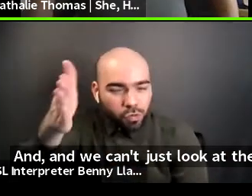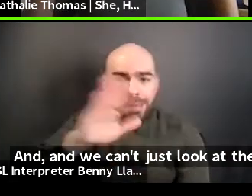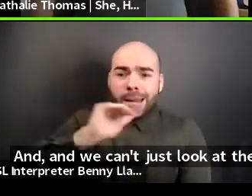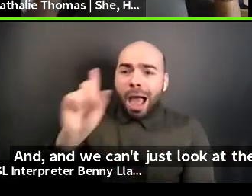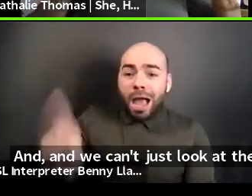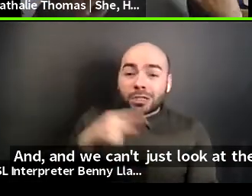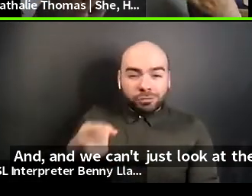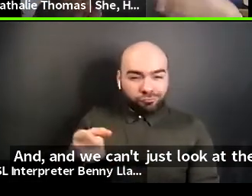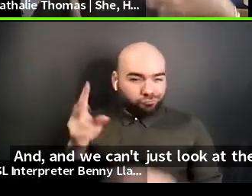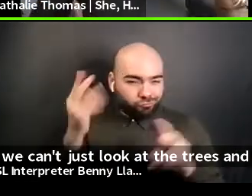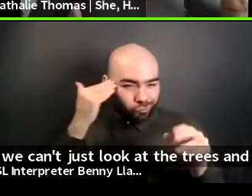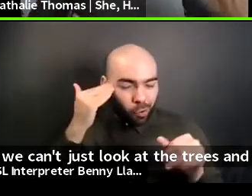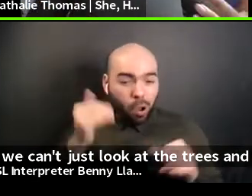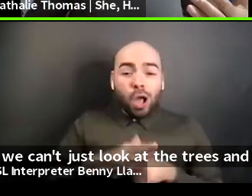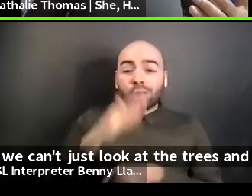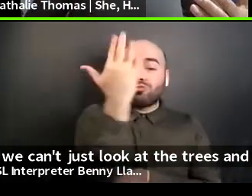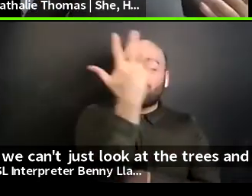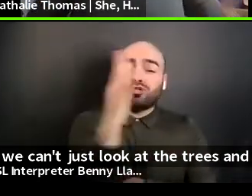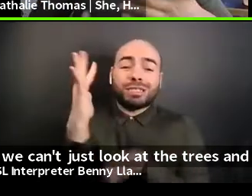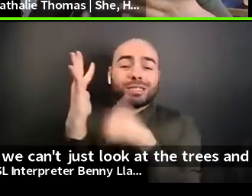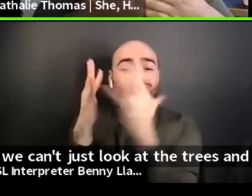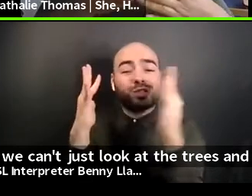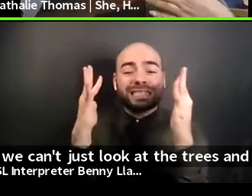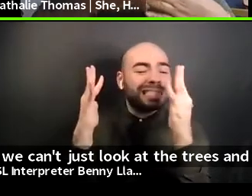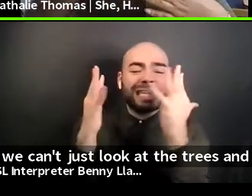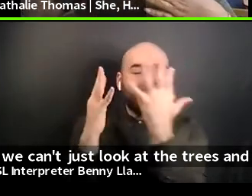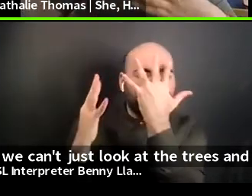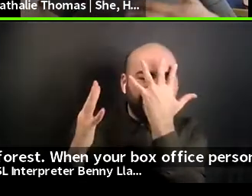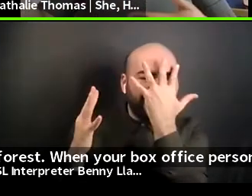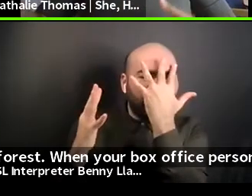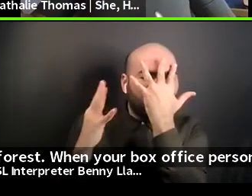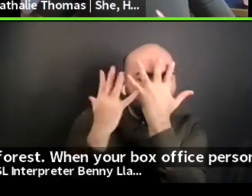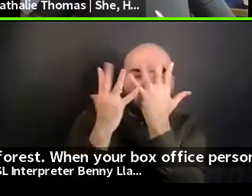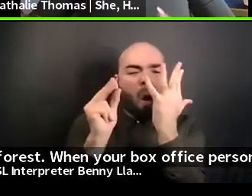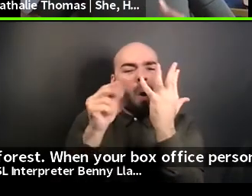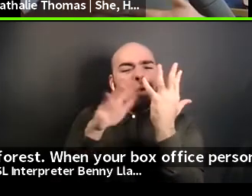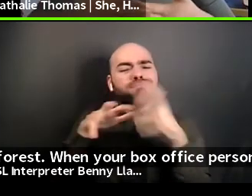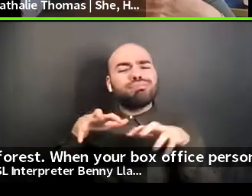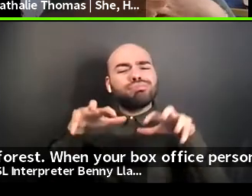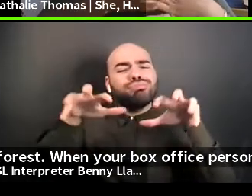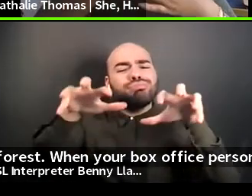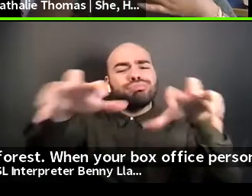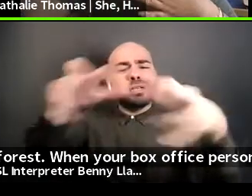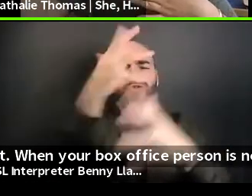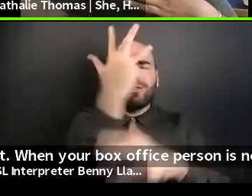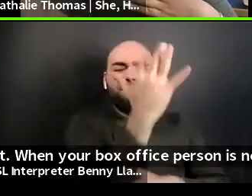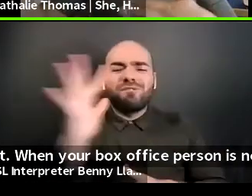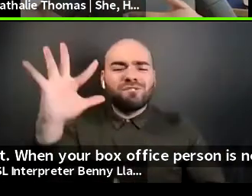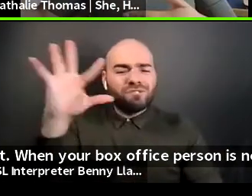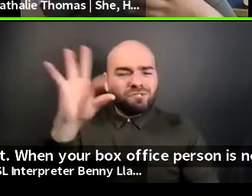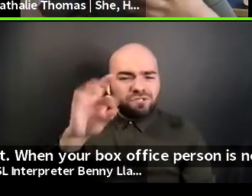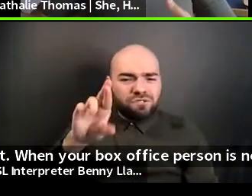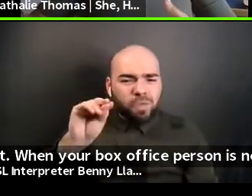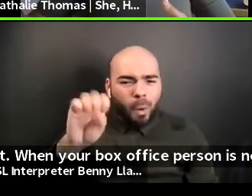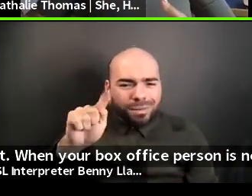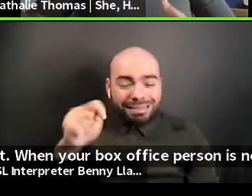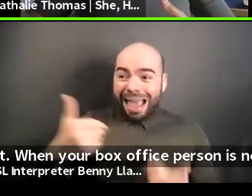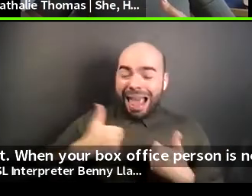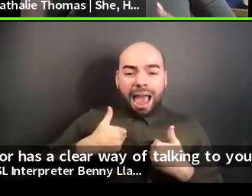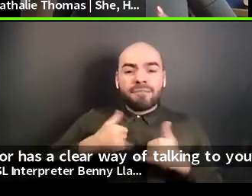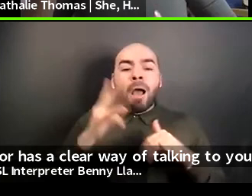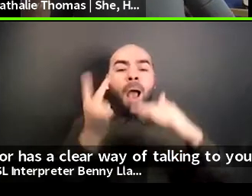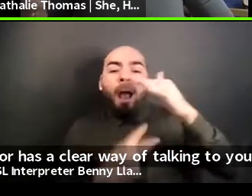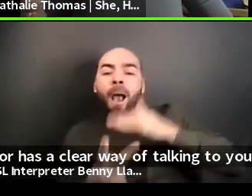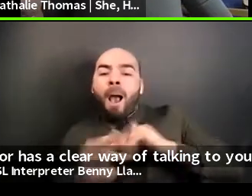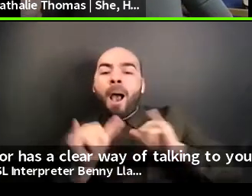see the forest when your box office person is not being allowed or has a clear way of talking to your marketing